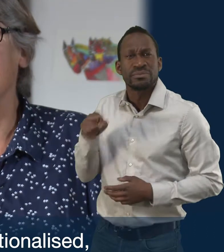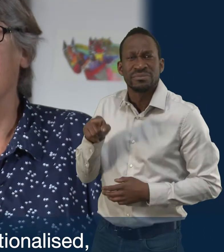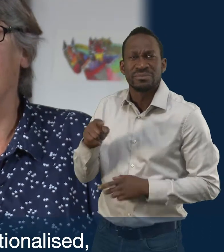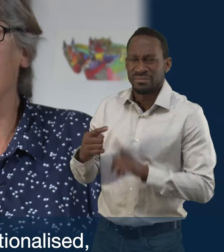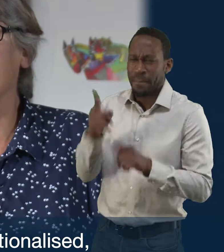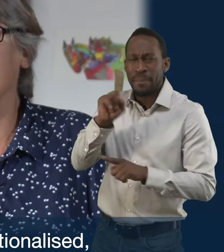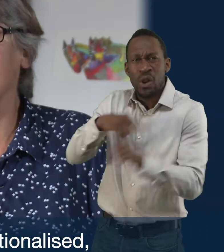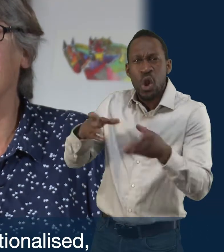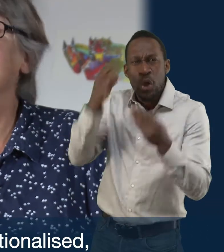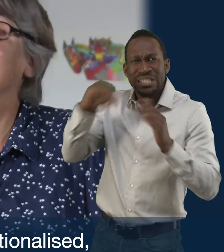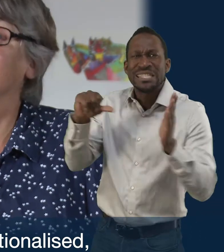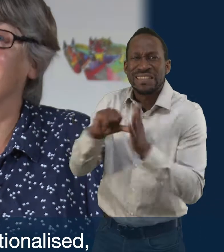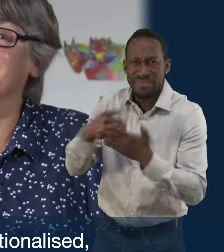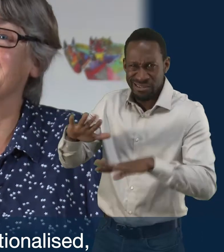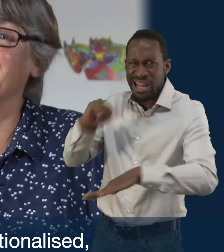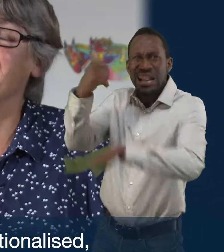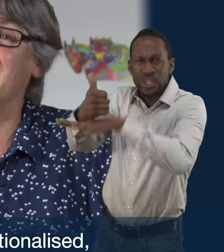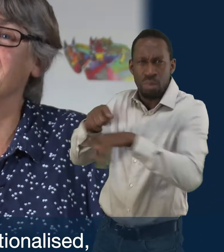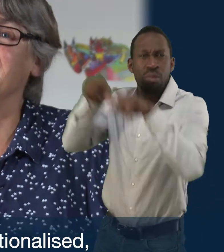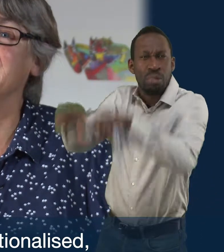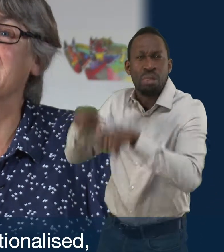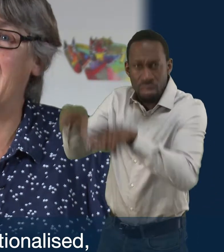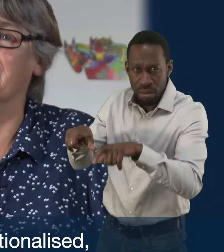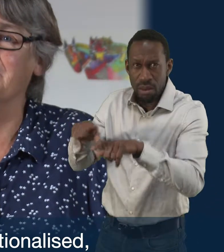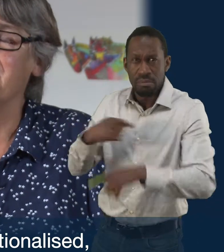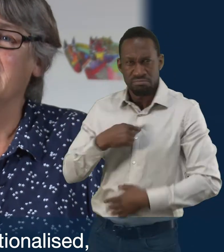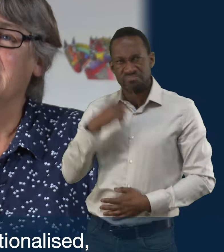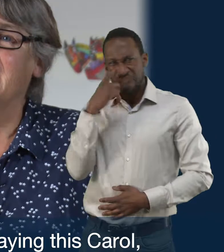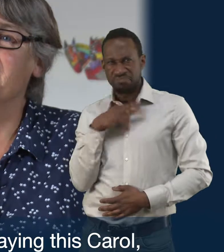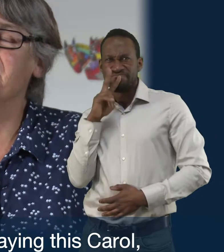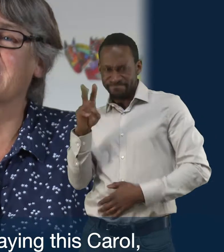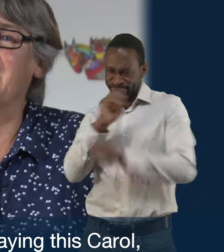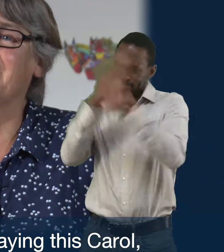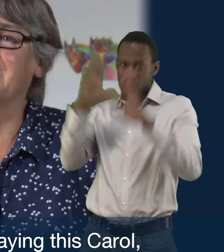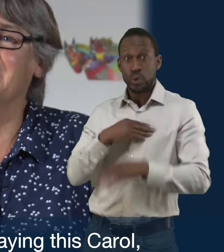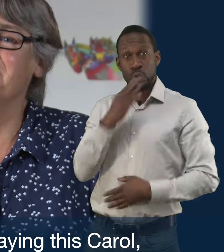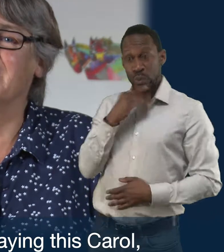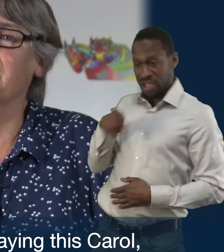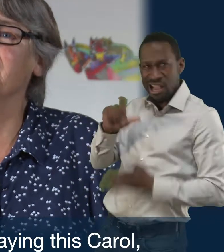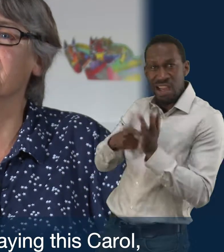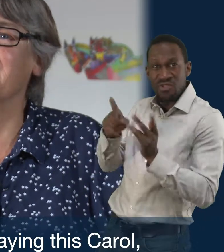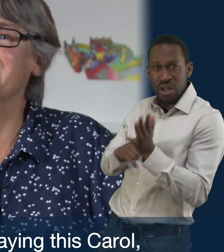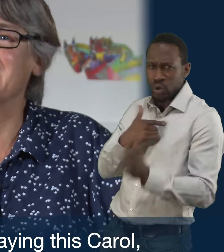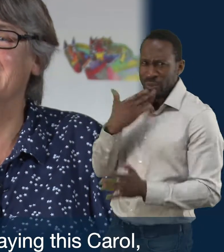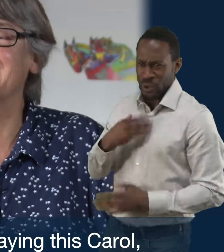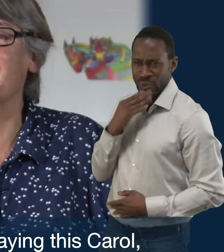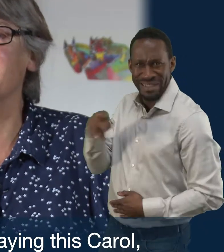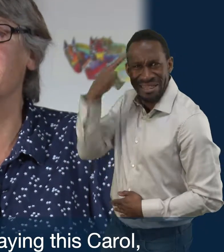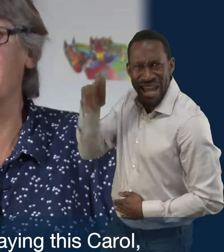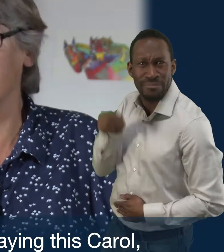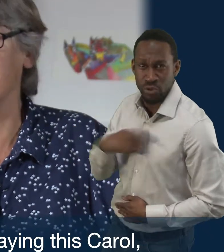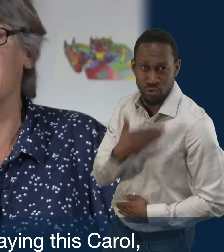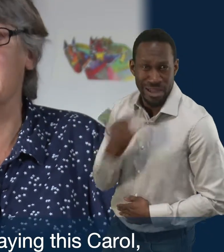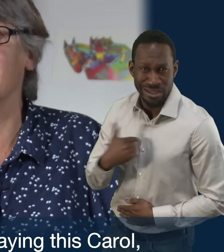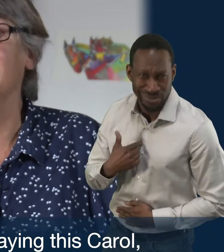institutionalised. I mean, I can illustrate perhaps using Carol, but Carol, I hope you don't mind me saying this, Carol, but